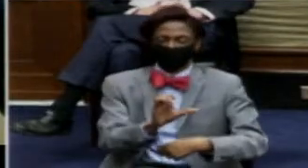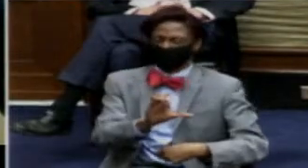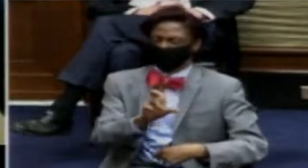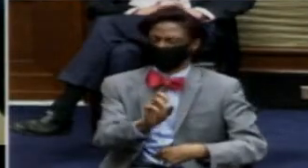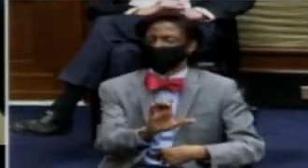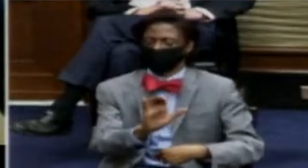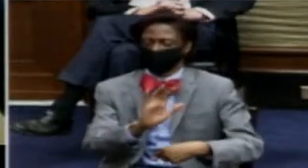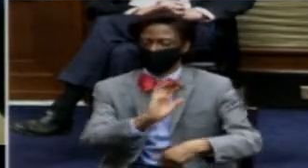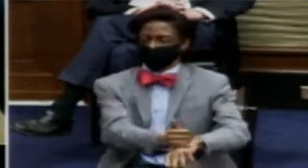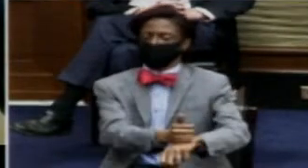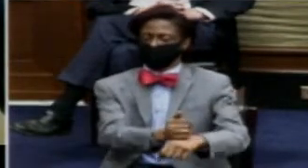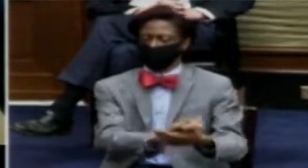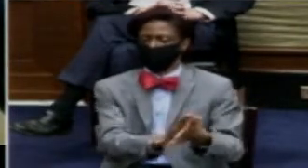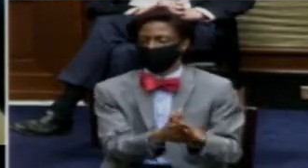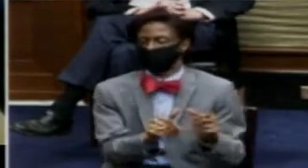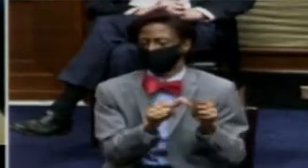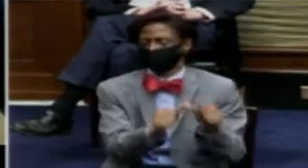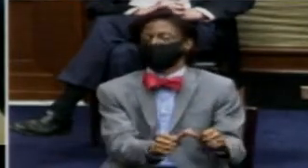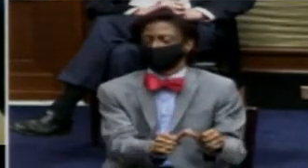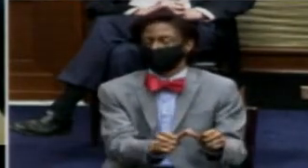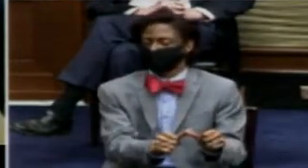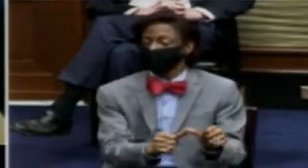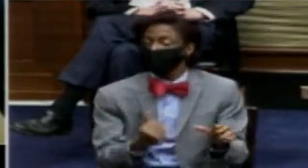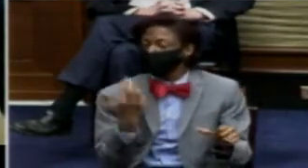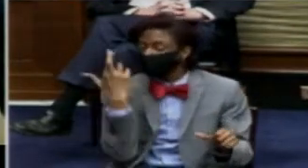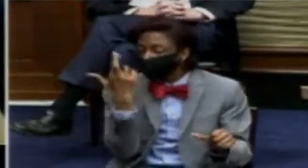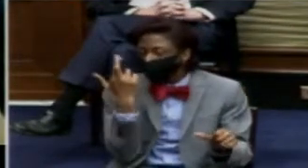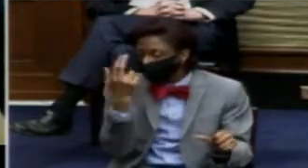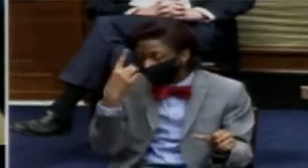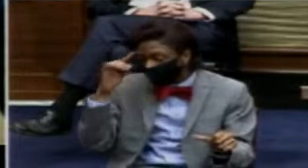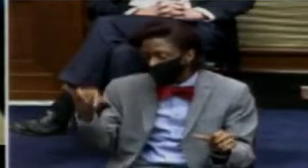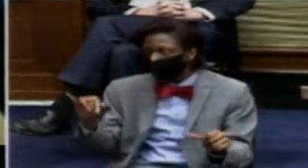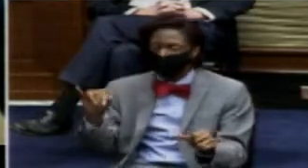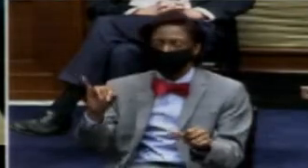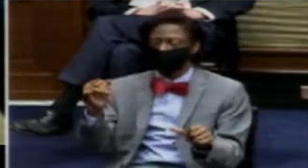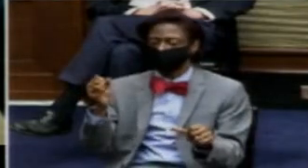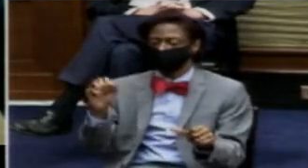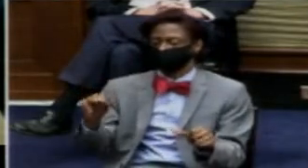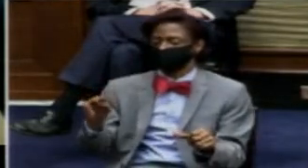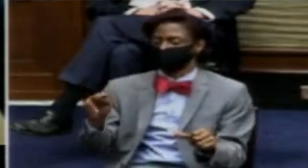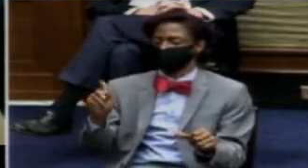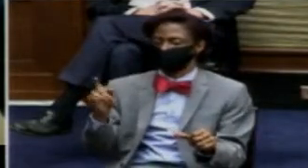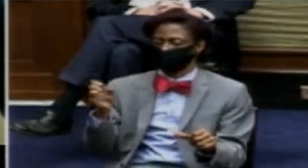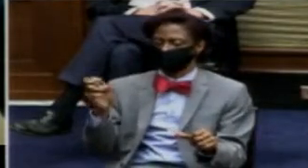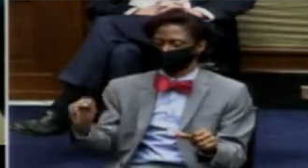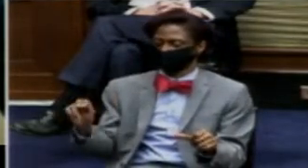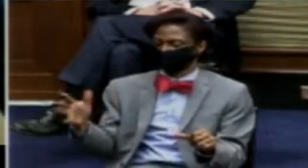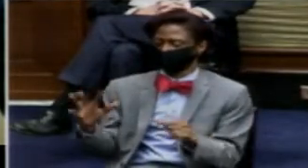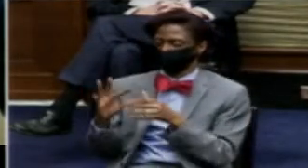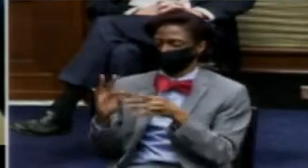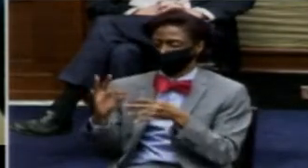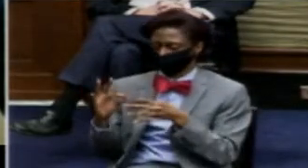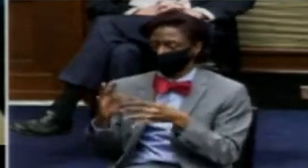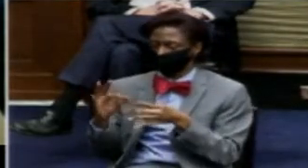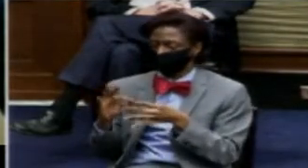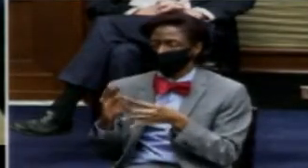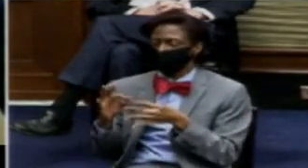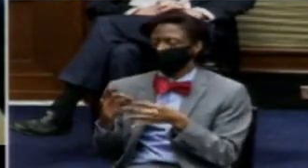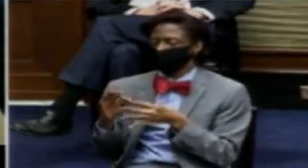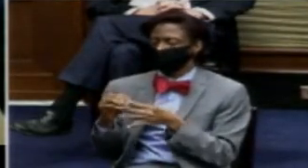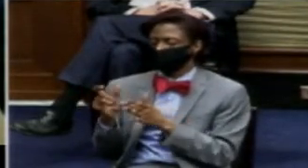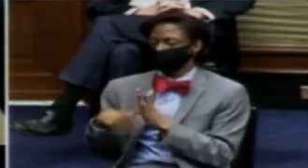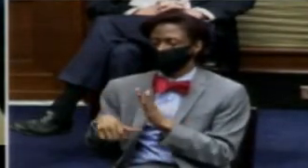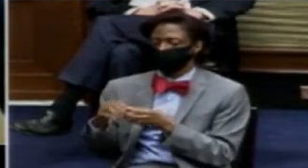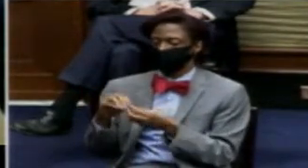capital. The founders' reasoning for this was, as James Madison stated in Federalist number 43,